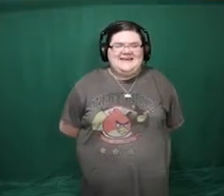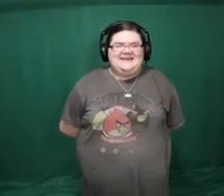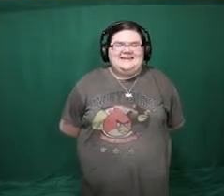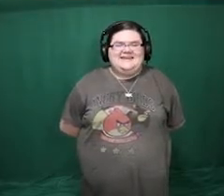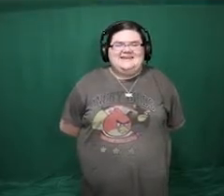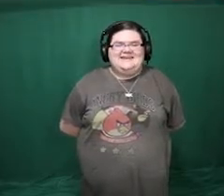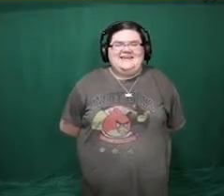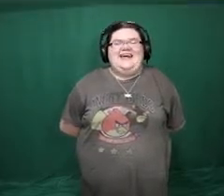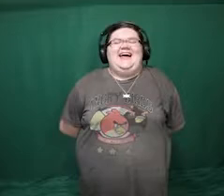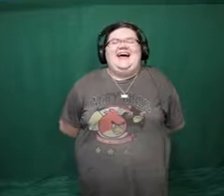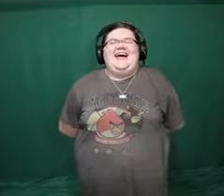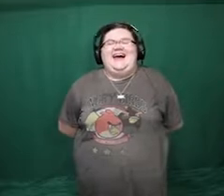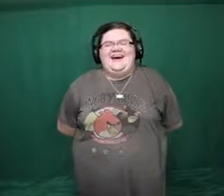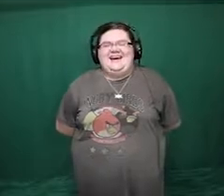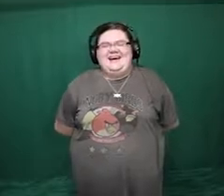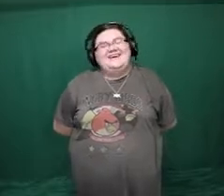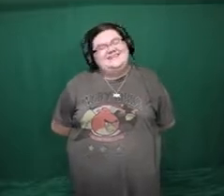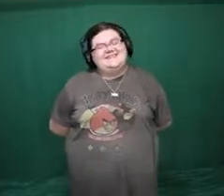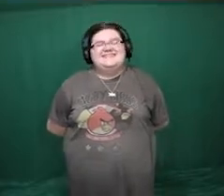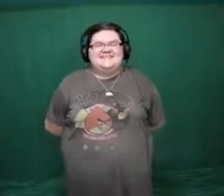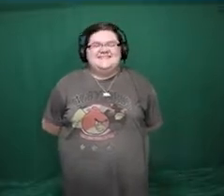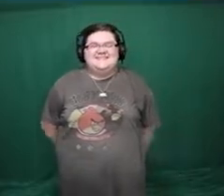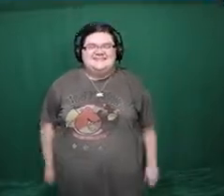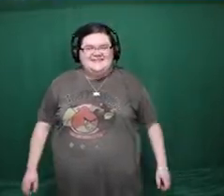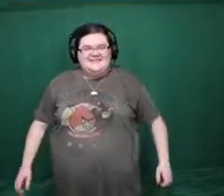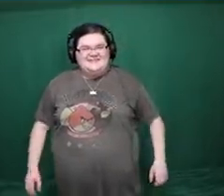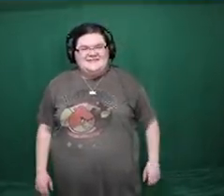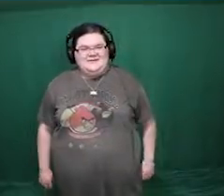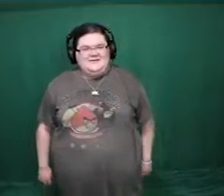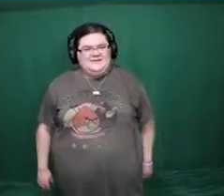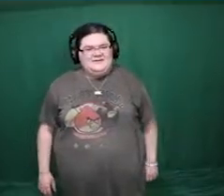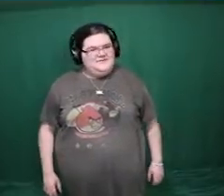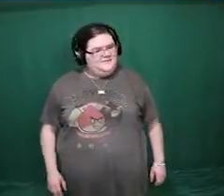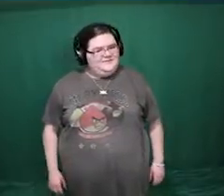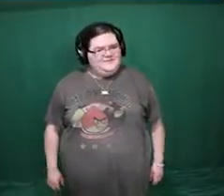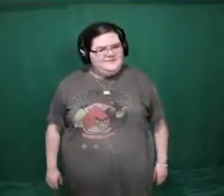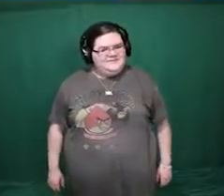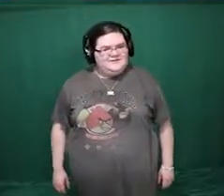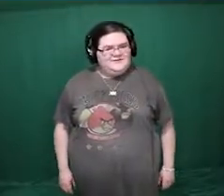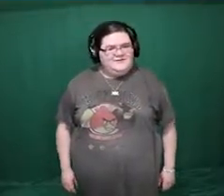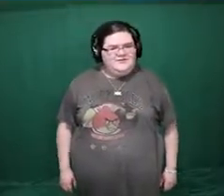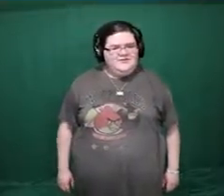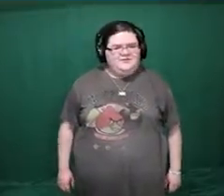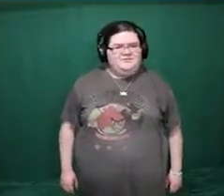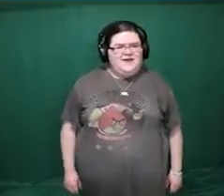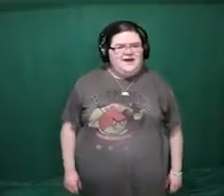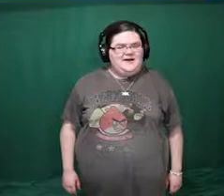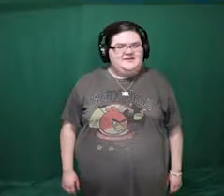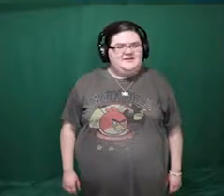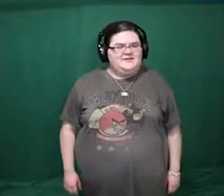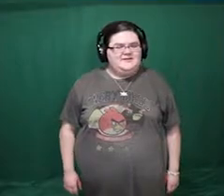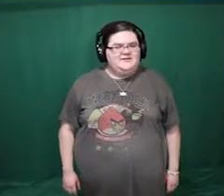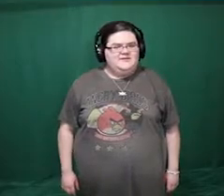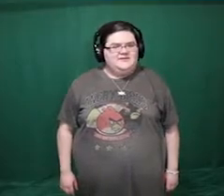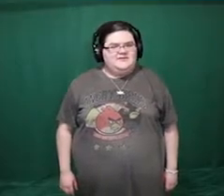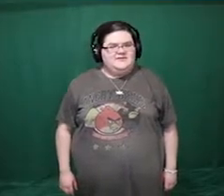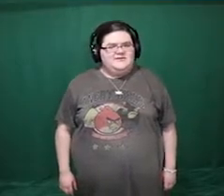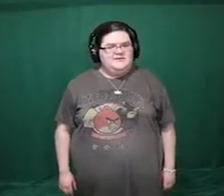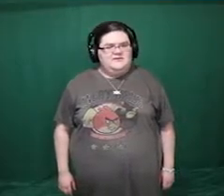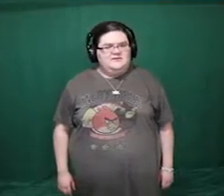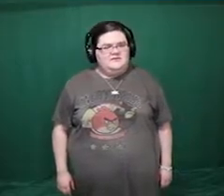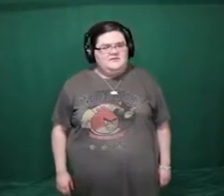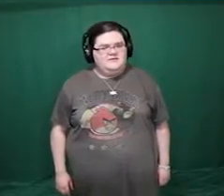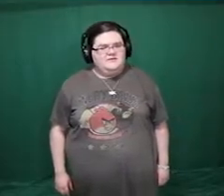the homies pull up. Mate, you've got a horse. Well, wait. Oh. Where is... Not doing bad. Oh, all